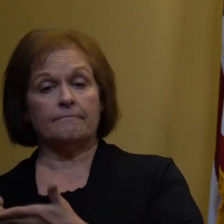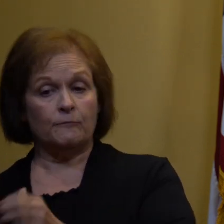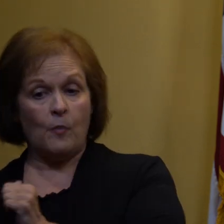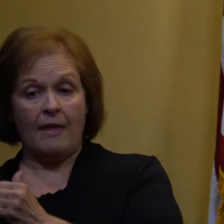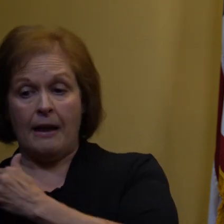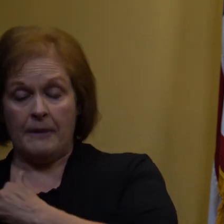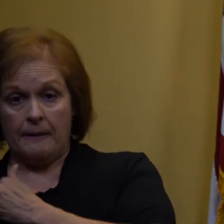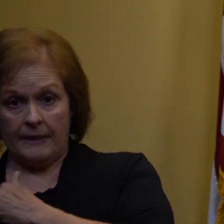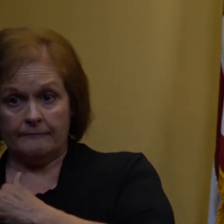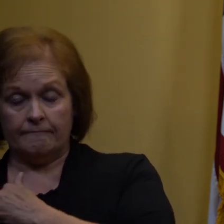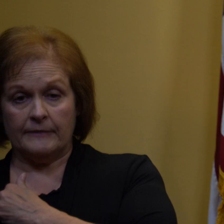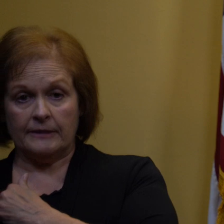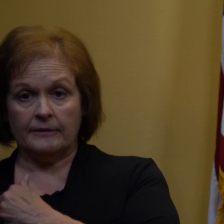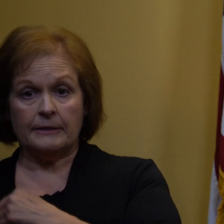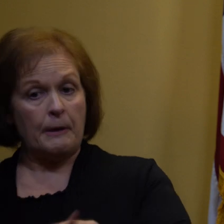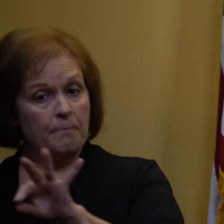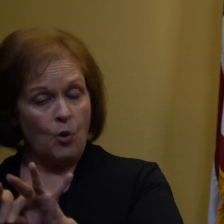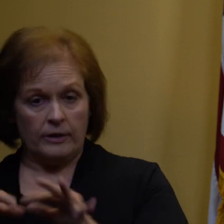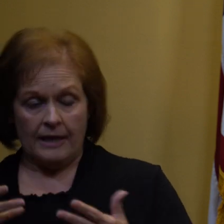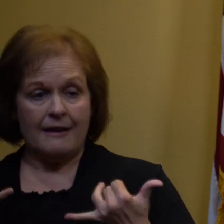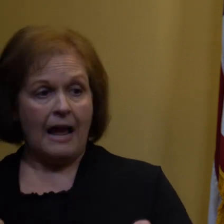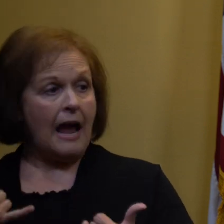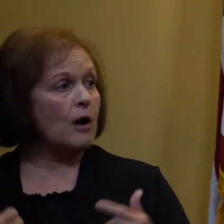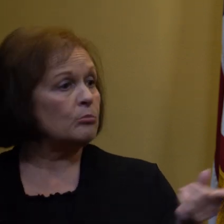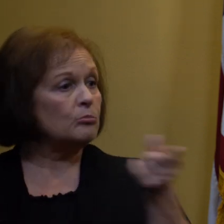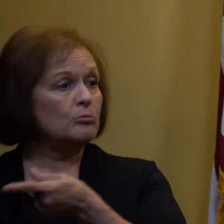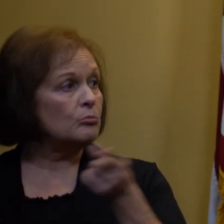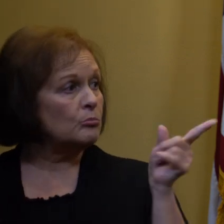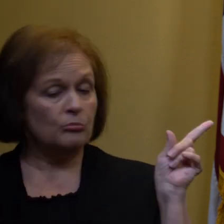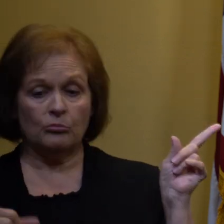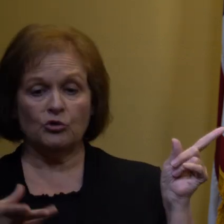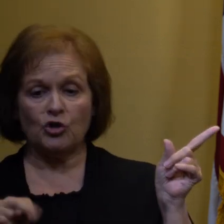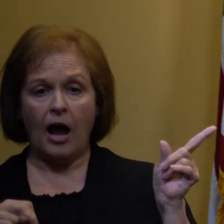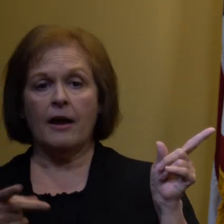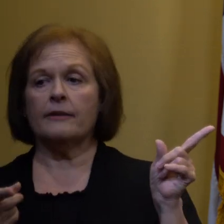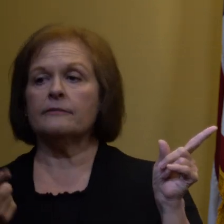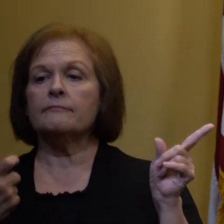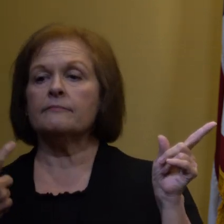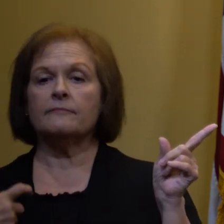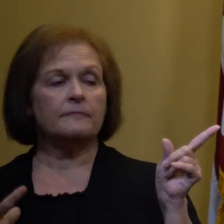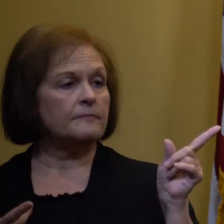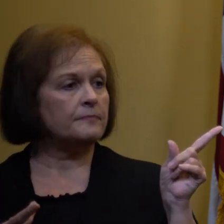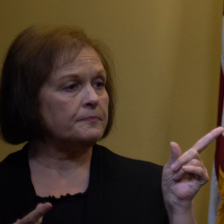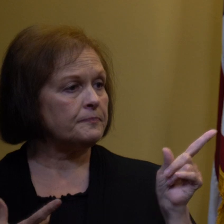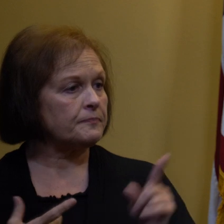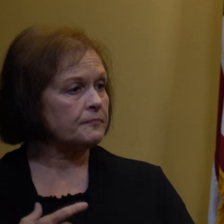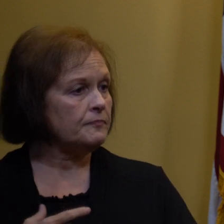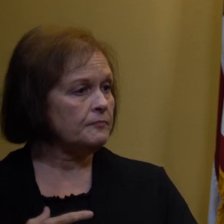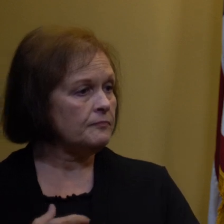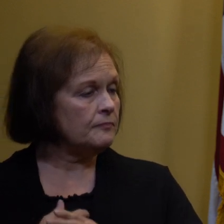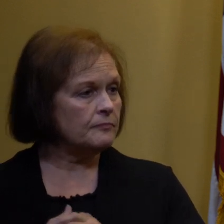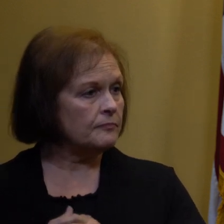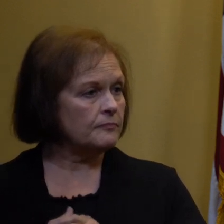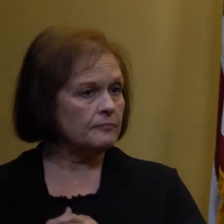accountability, breeds accountability. And so with that, I'm going to turn it over to you, John, and we'll get to Q&A. Starting with WDSU, if you have a